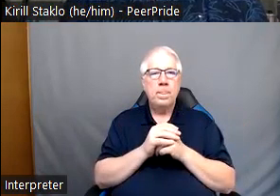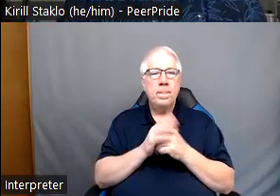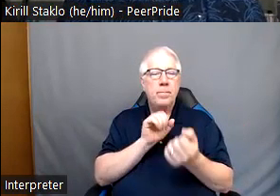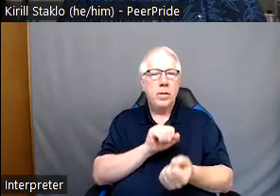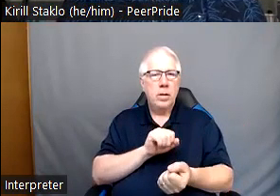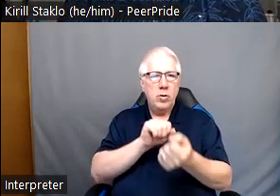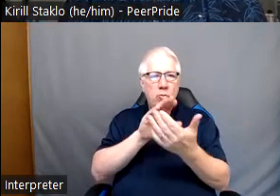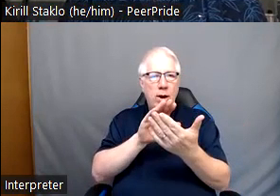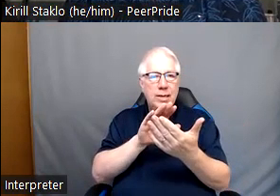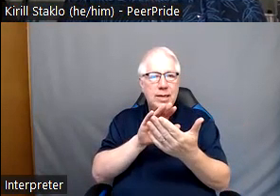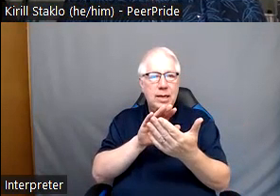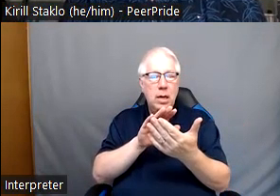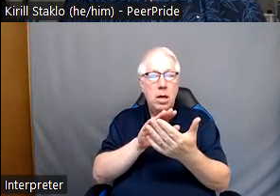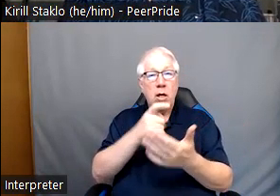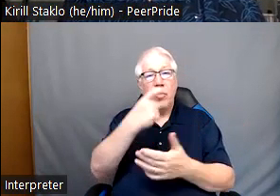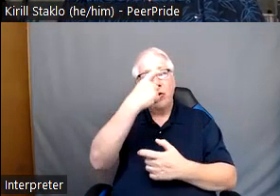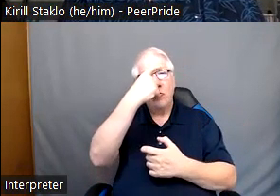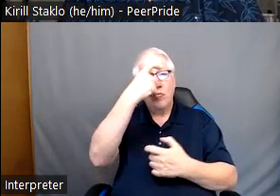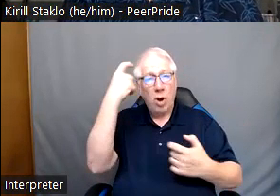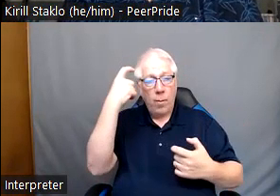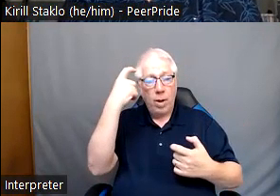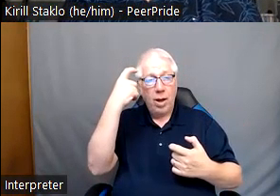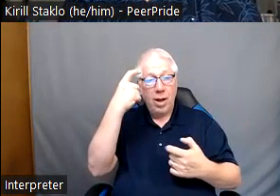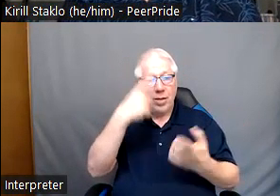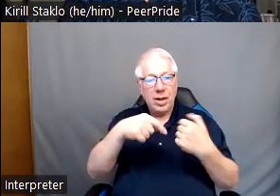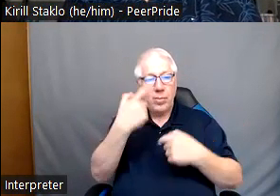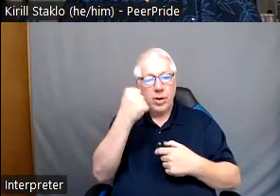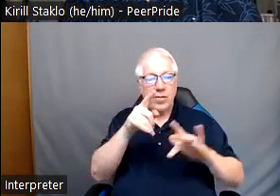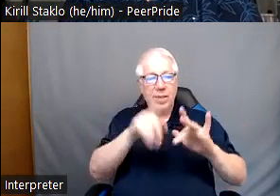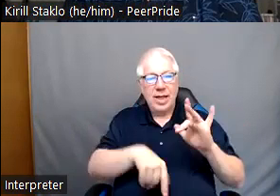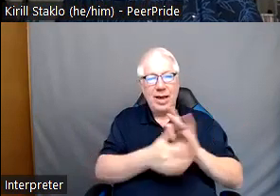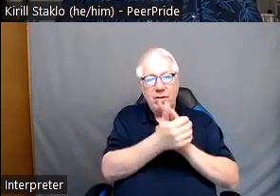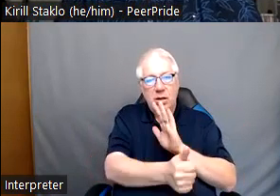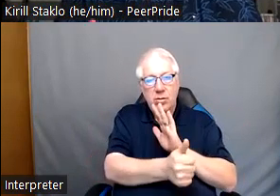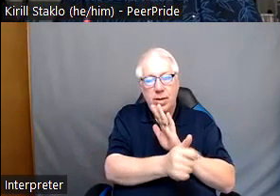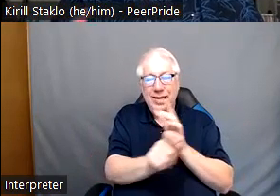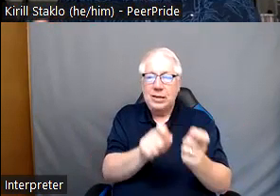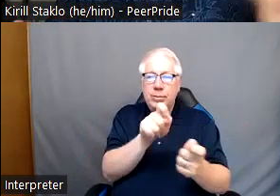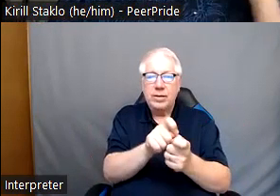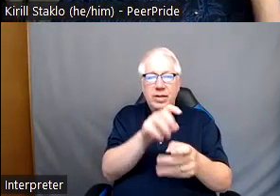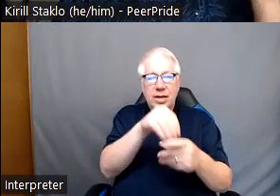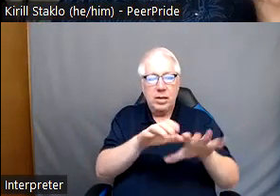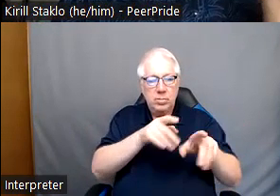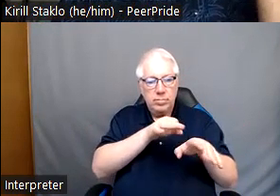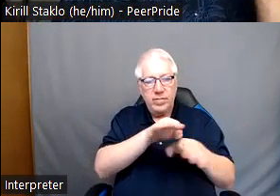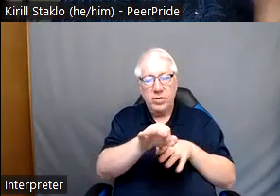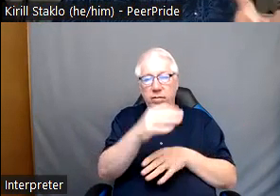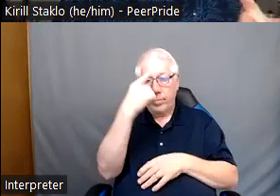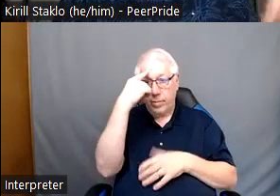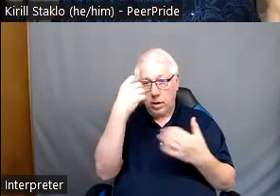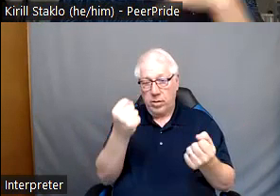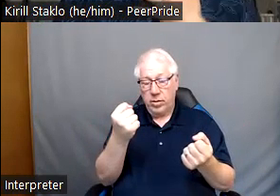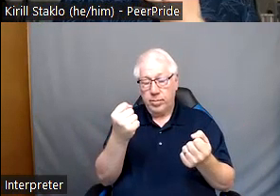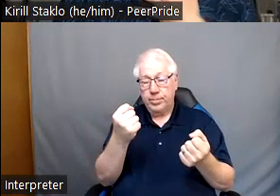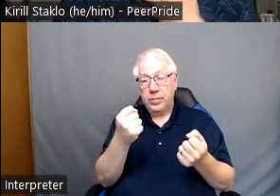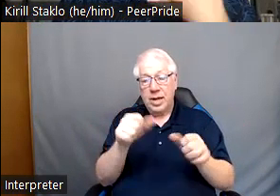addressing the amount of trauma that comes from a lack of competency, specifically in mental health. And the area